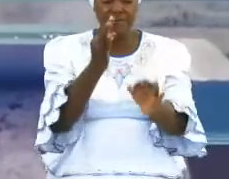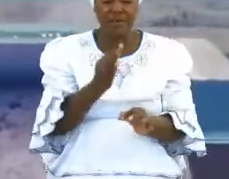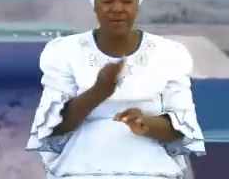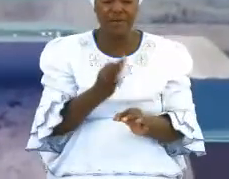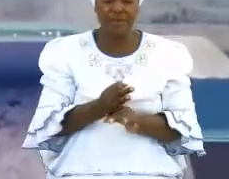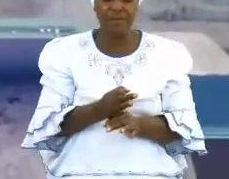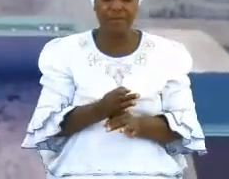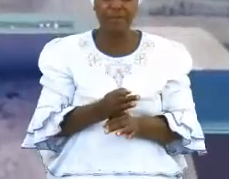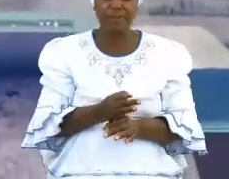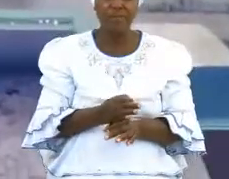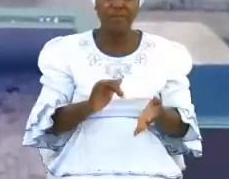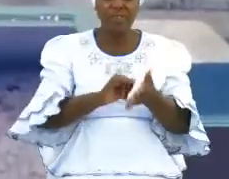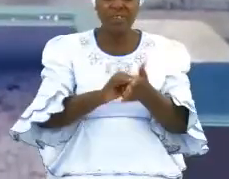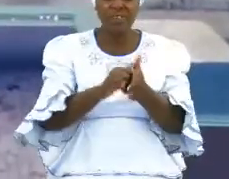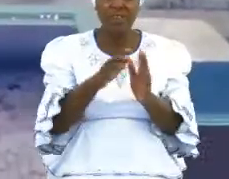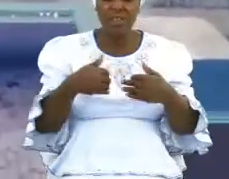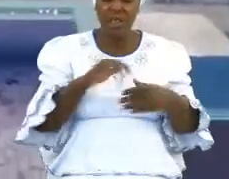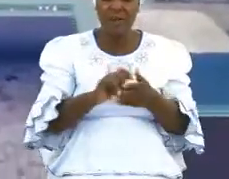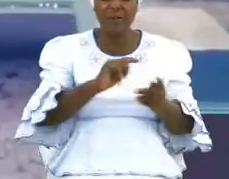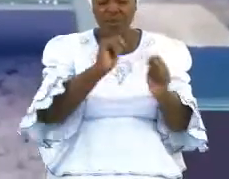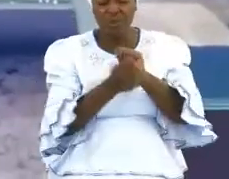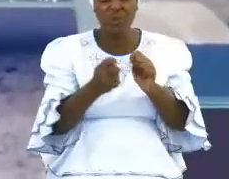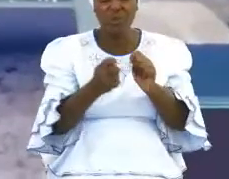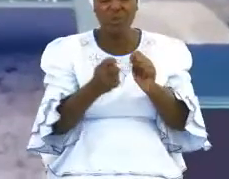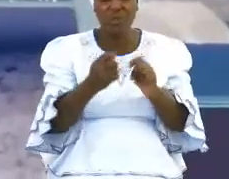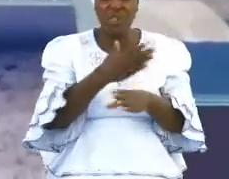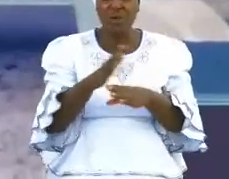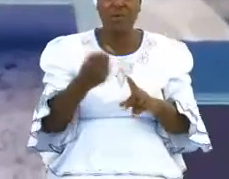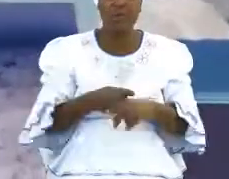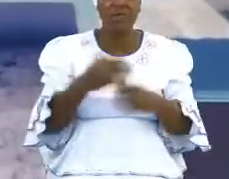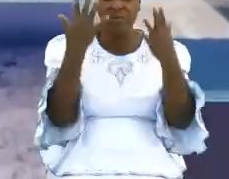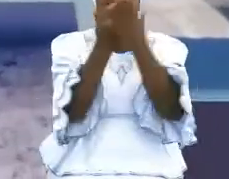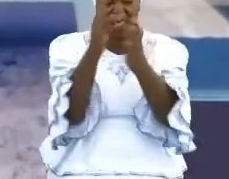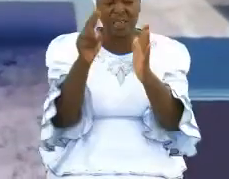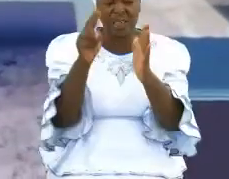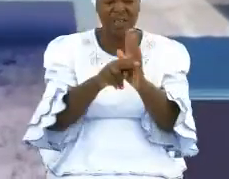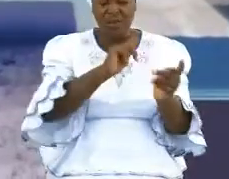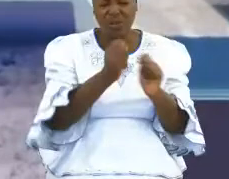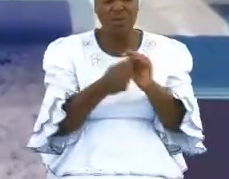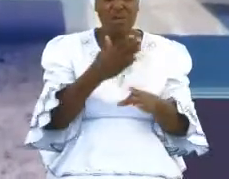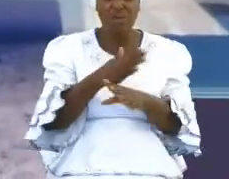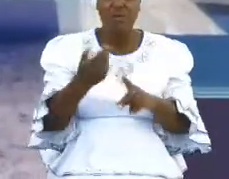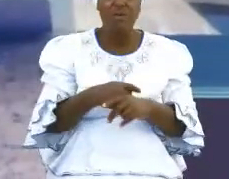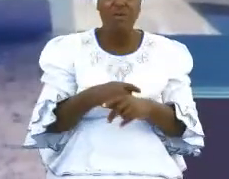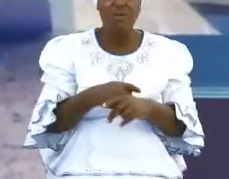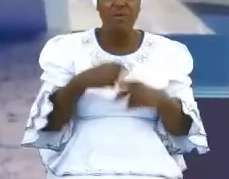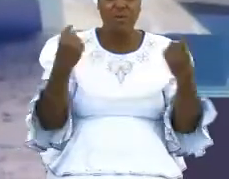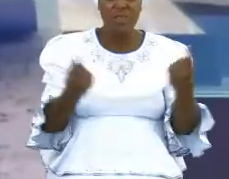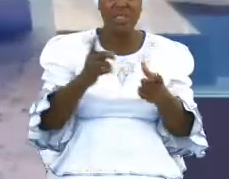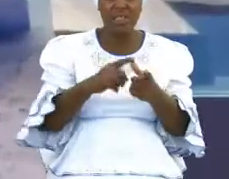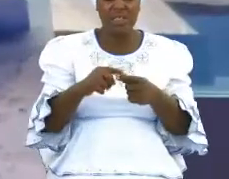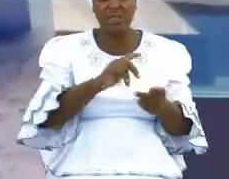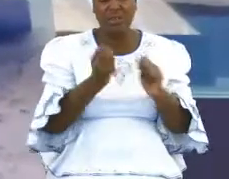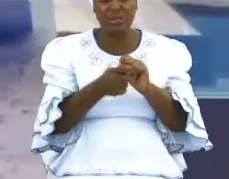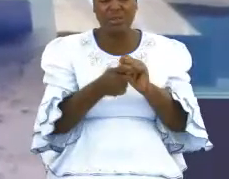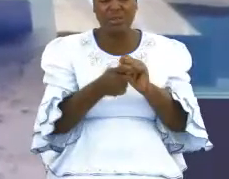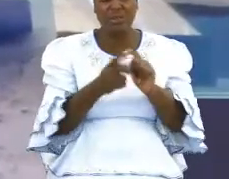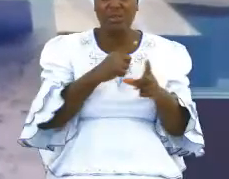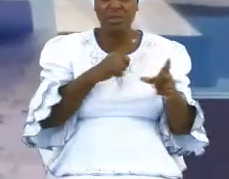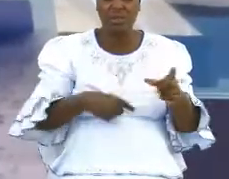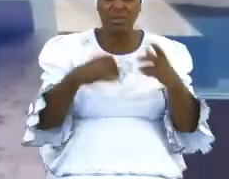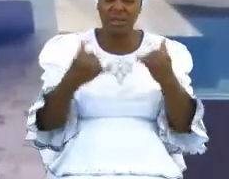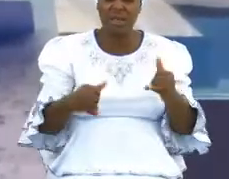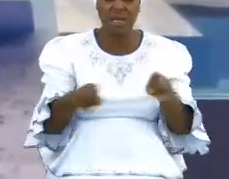have turned away from darkness, turned away from sin, turned away from iniquity, and he turned to the Lord now as their